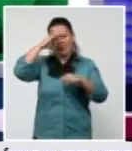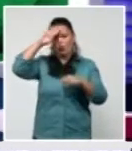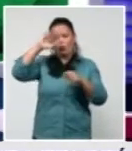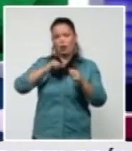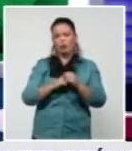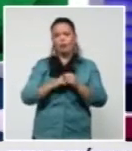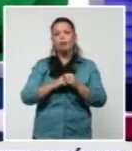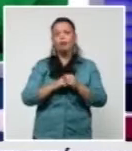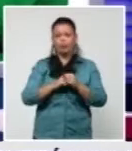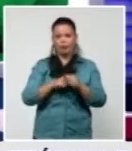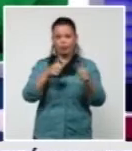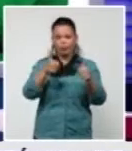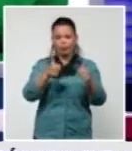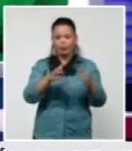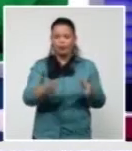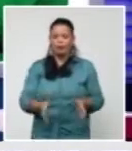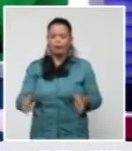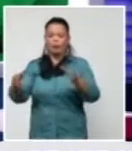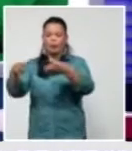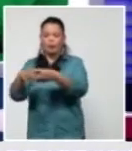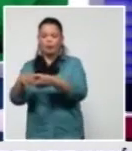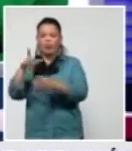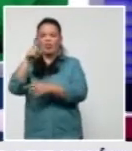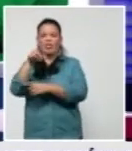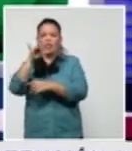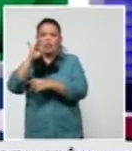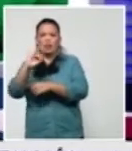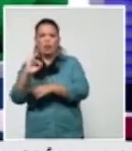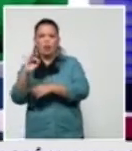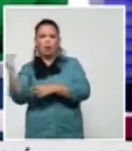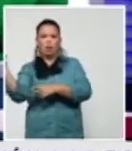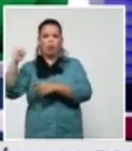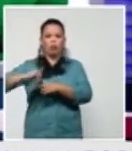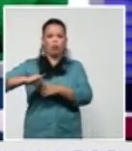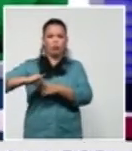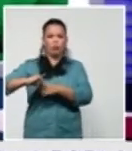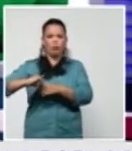male, representing 53.4% of the total.